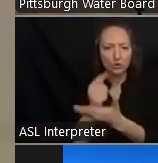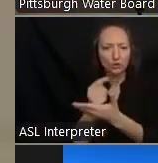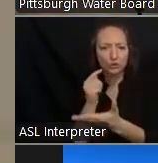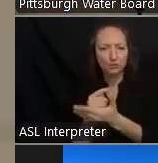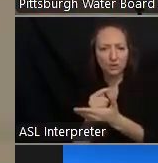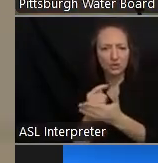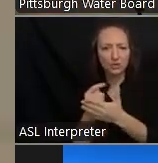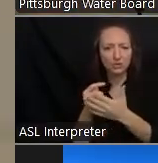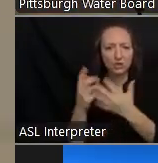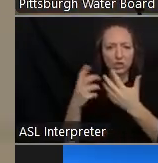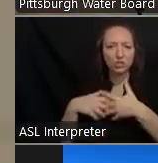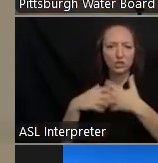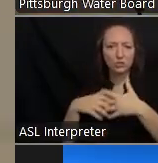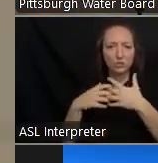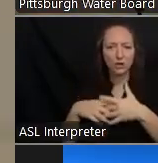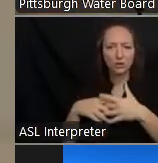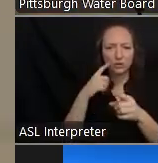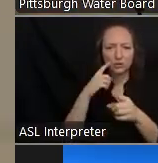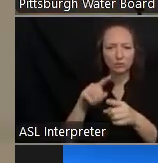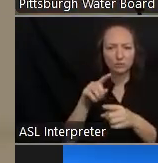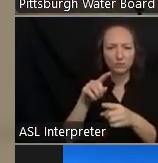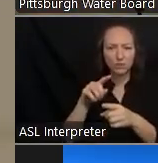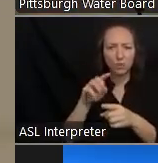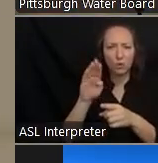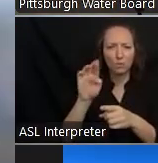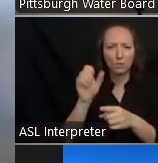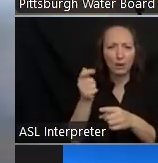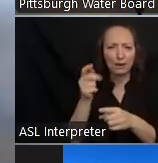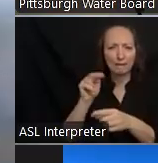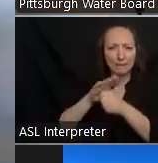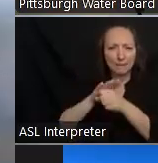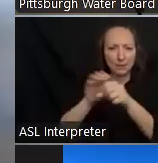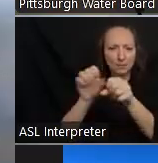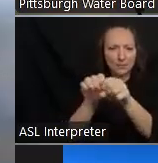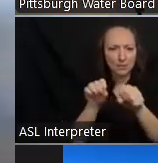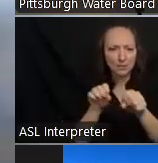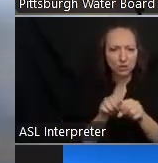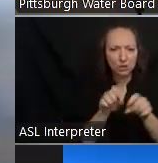questions on the operations or environmental compliance, happy to answer those. Thank you.